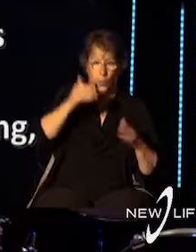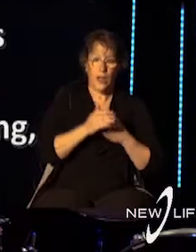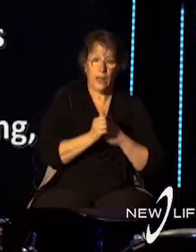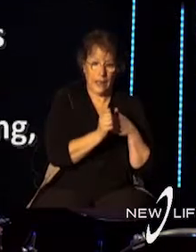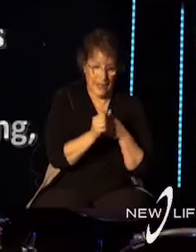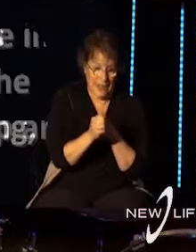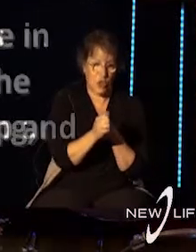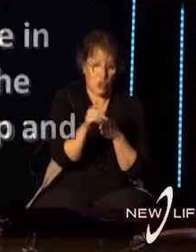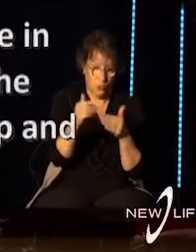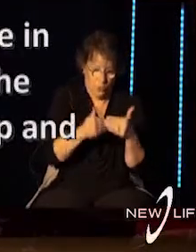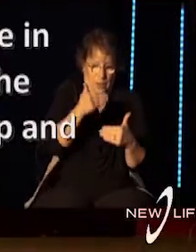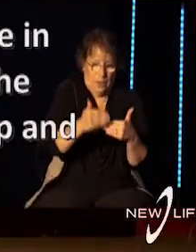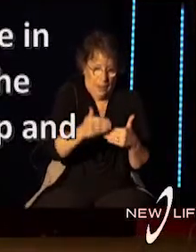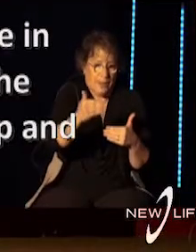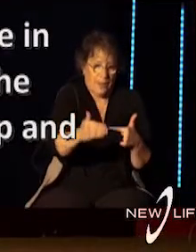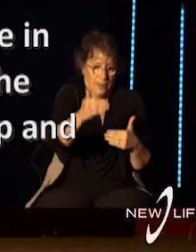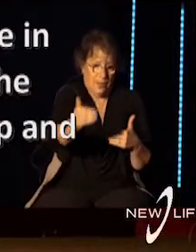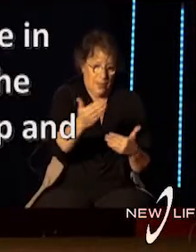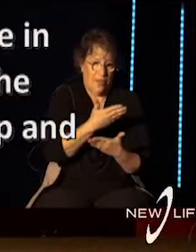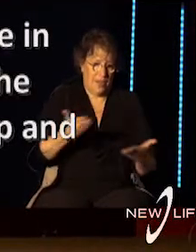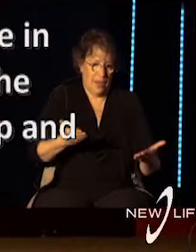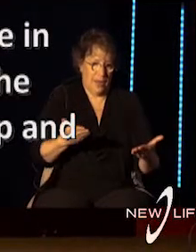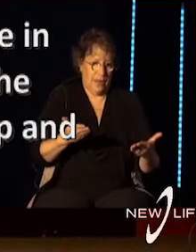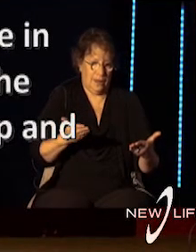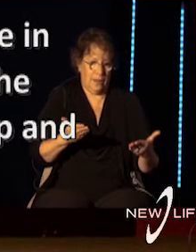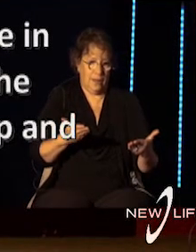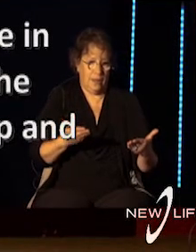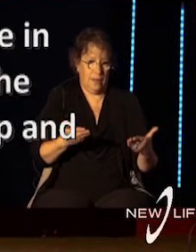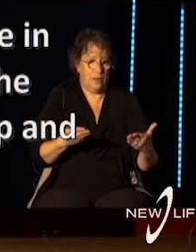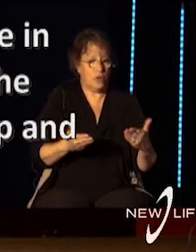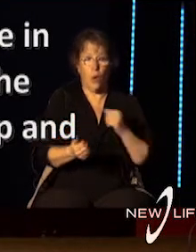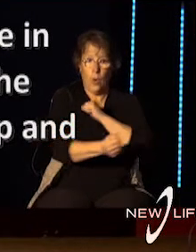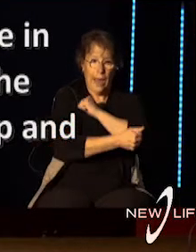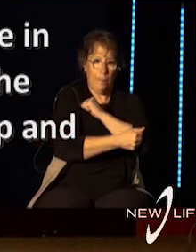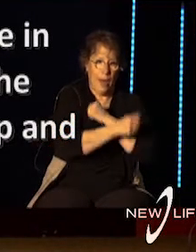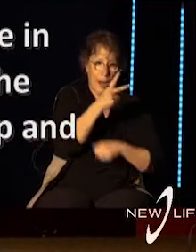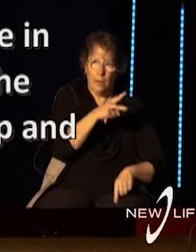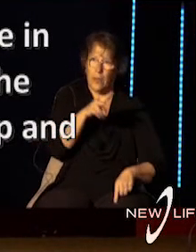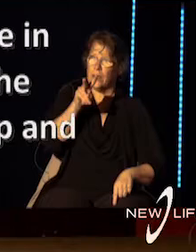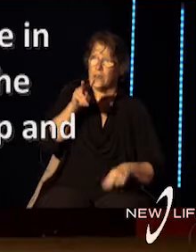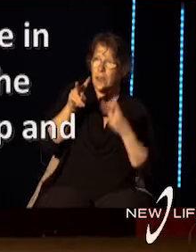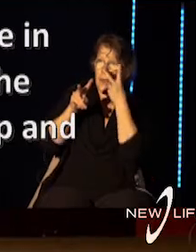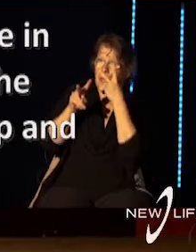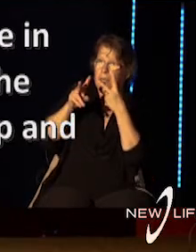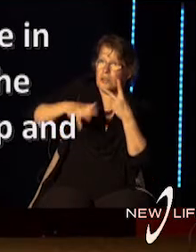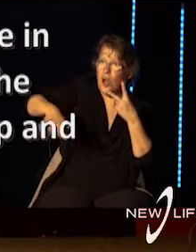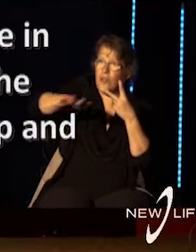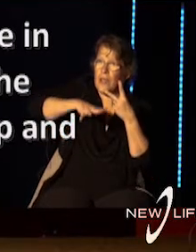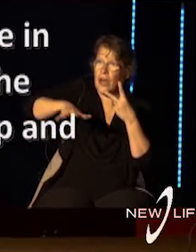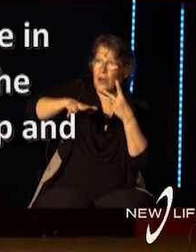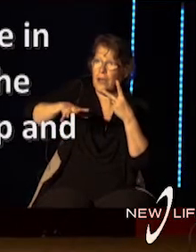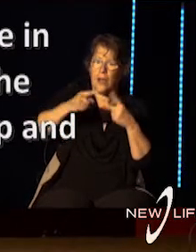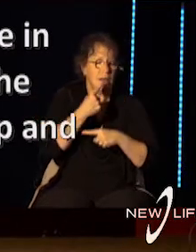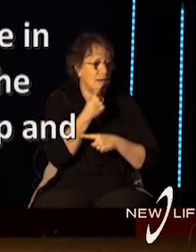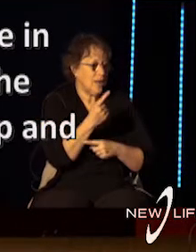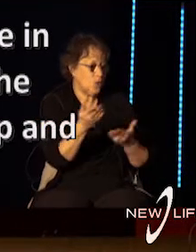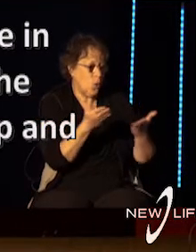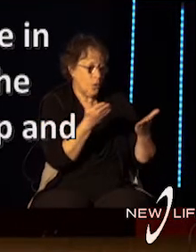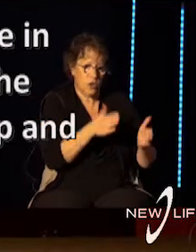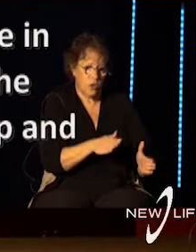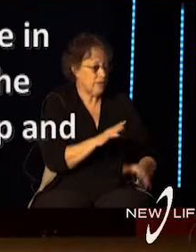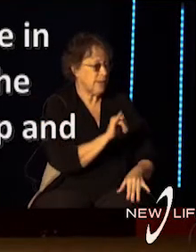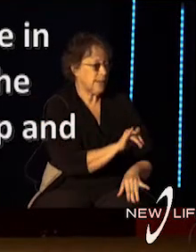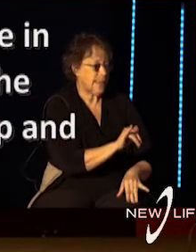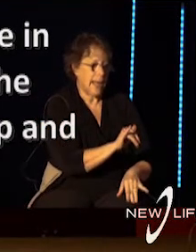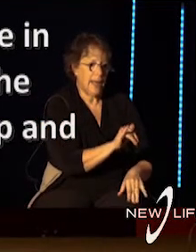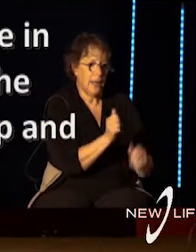the third day, Abraham looked up and saw the place in the distance. He said to his servants, "Stay here with the donkey while I and the boy go over